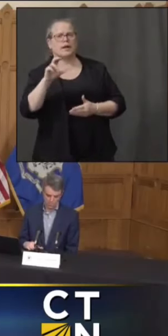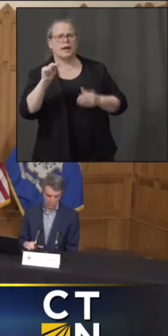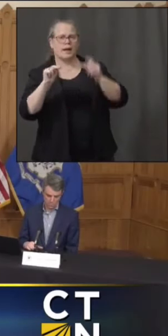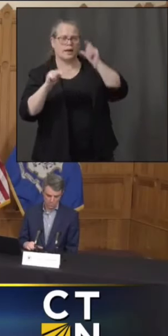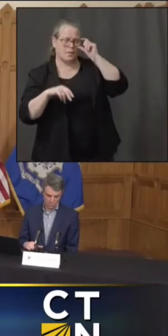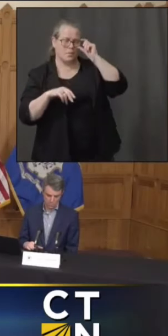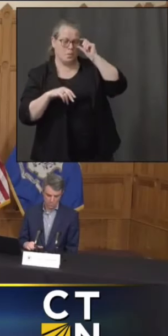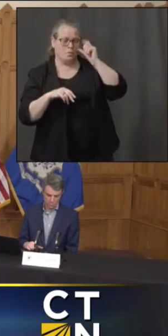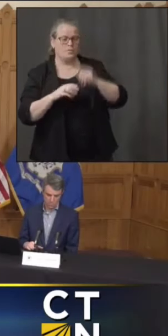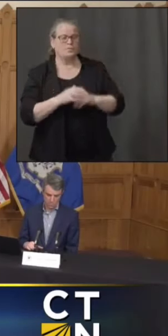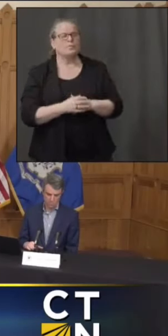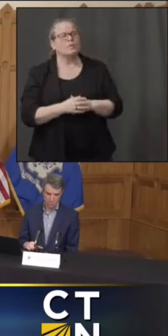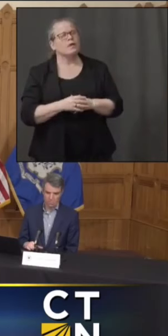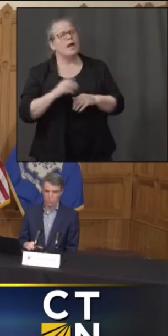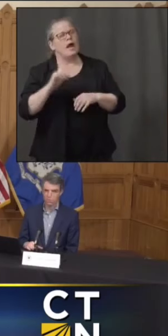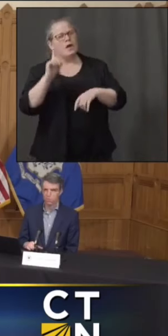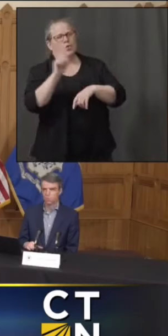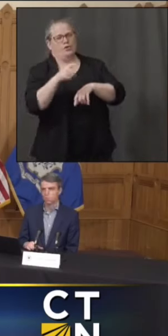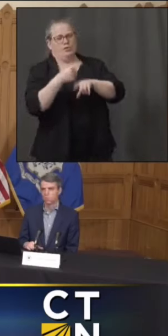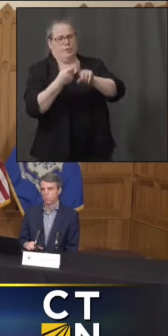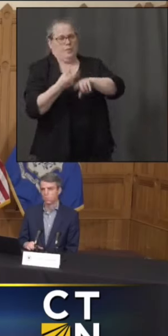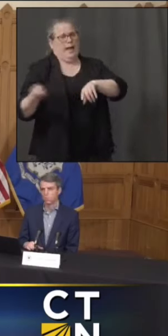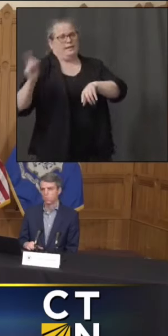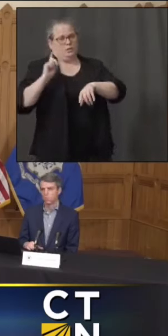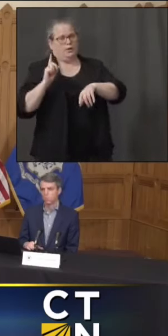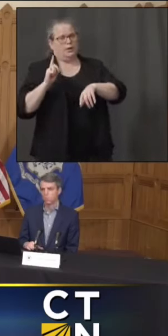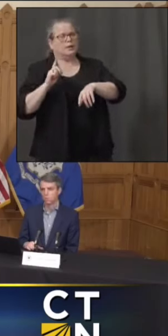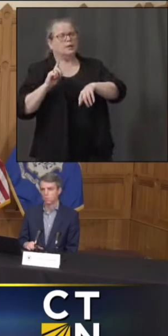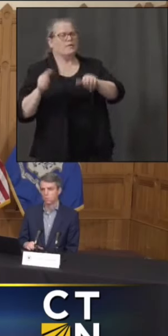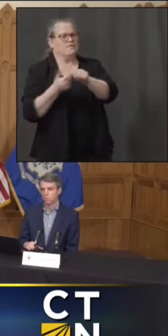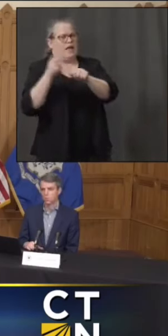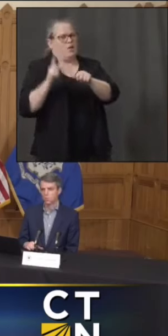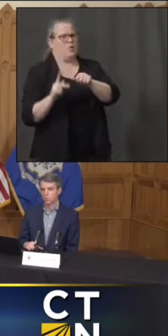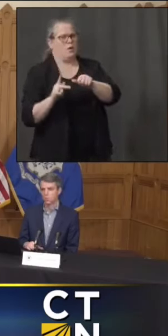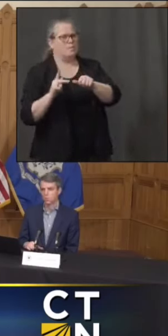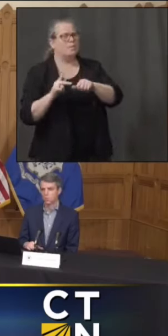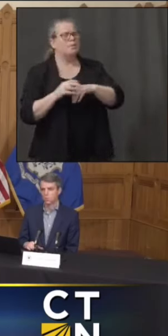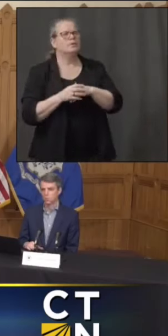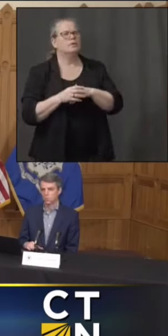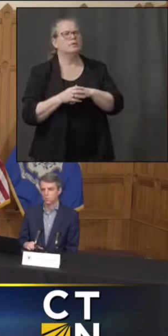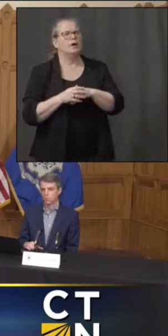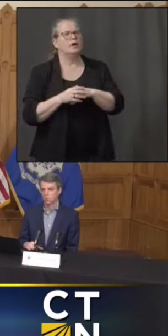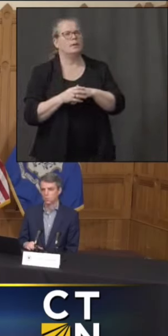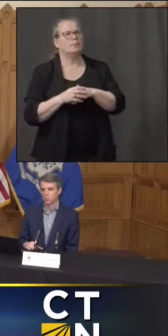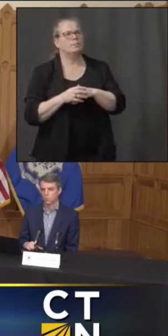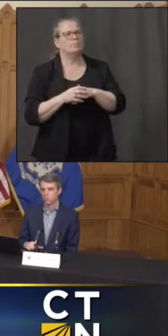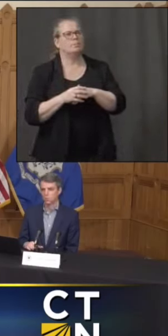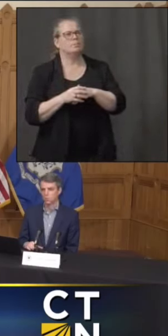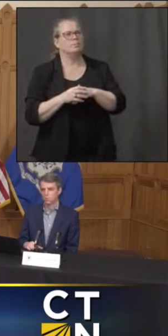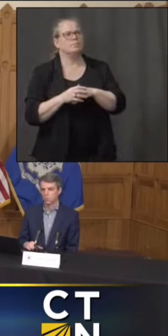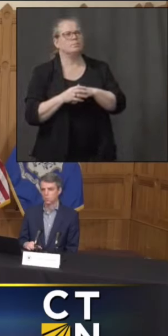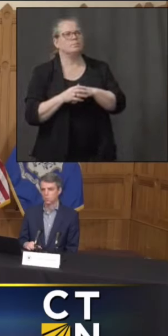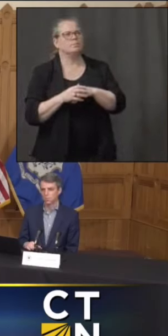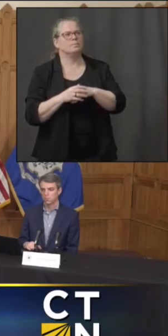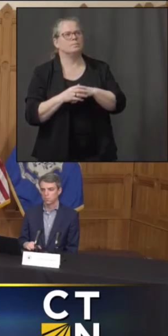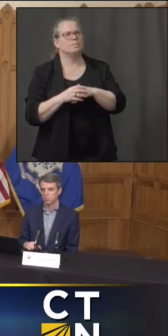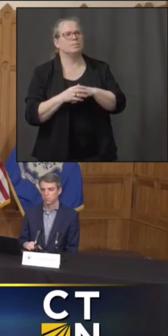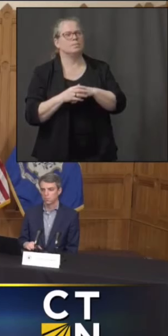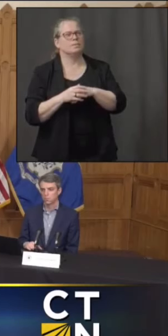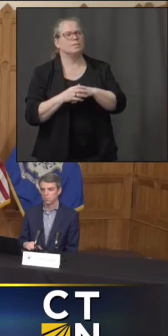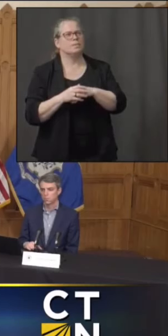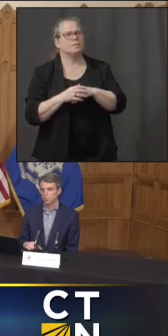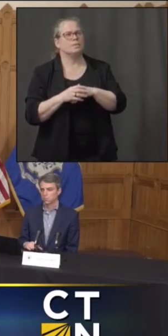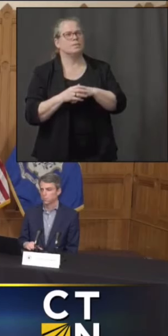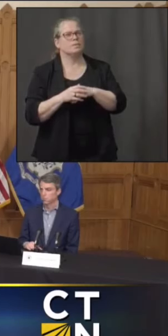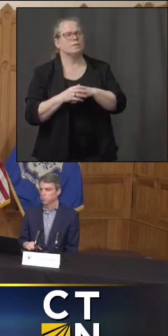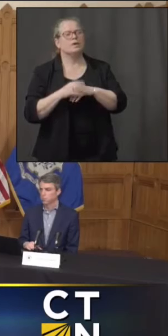question that we asked last week. You extended rental relief to residential tenants, especially the